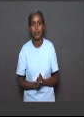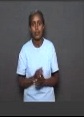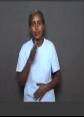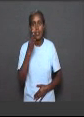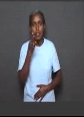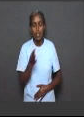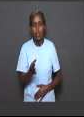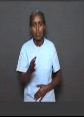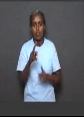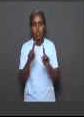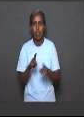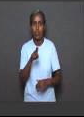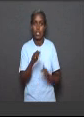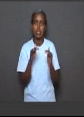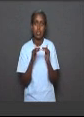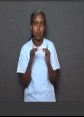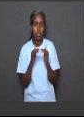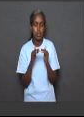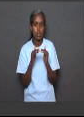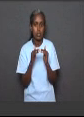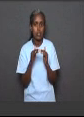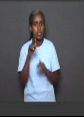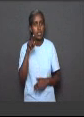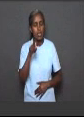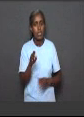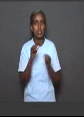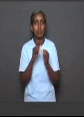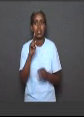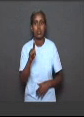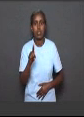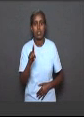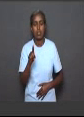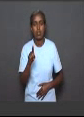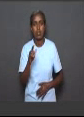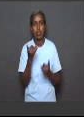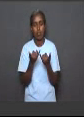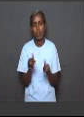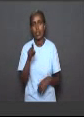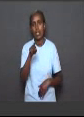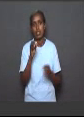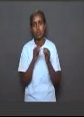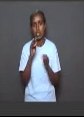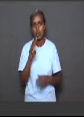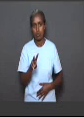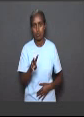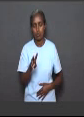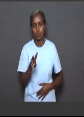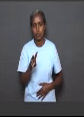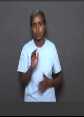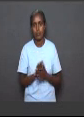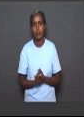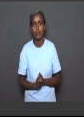F of x equals x plus 1 over x plus